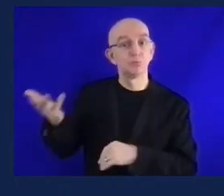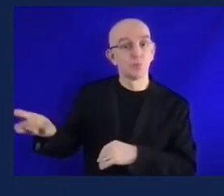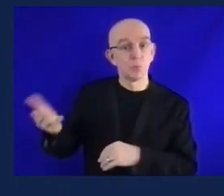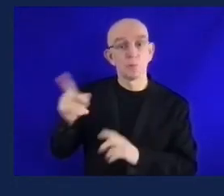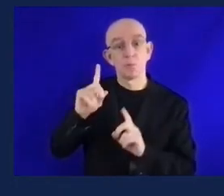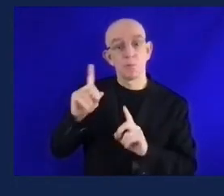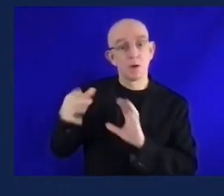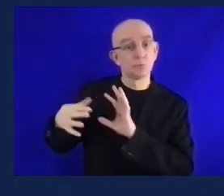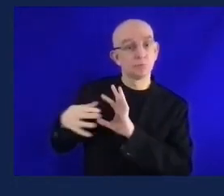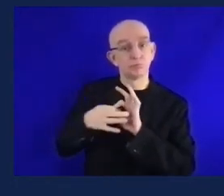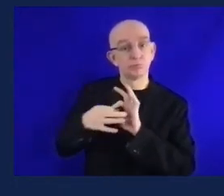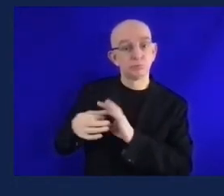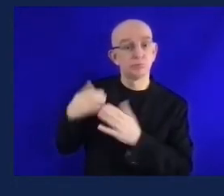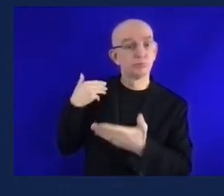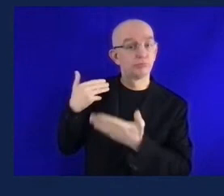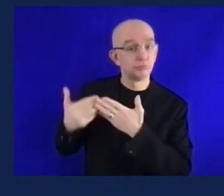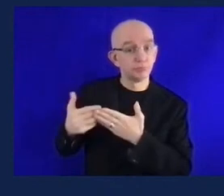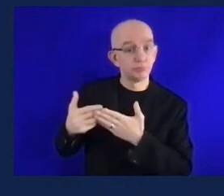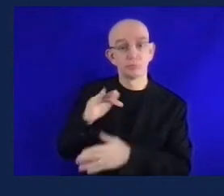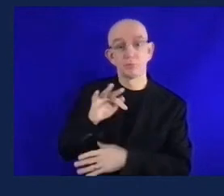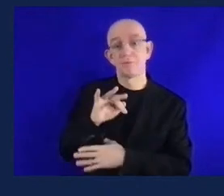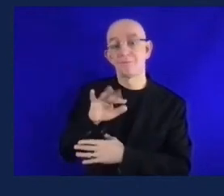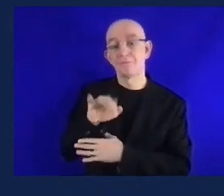it's quite